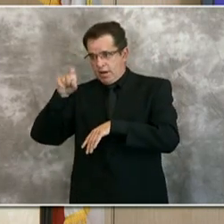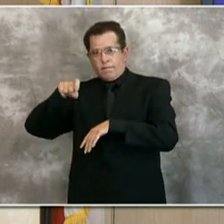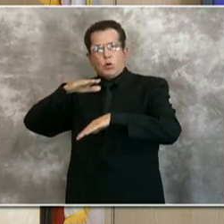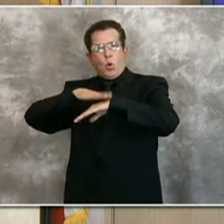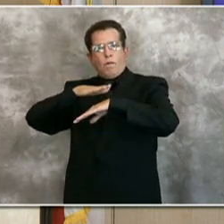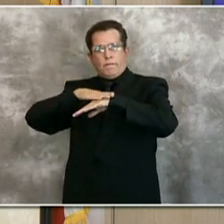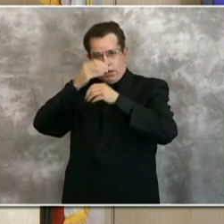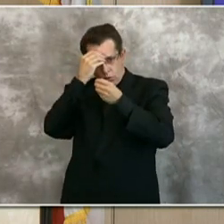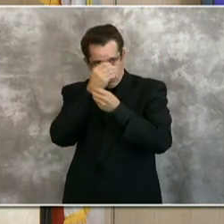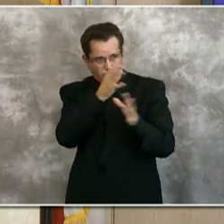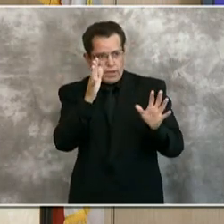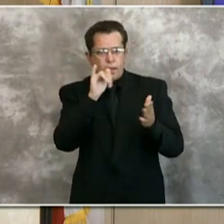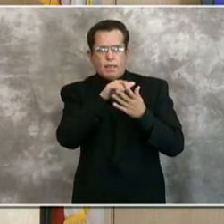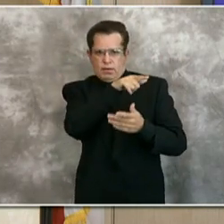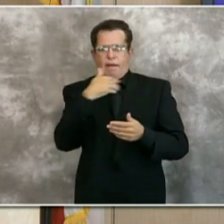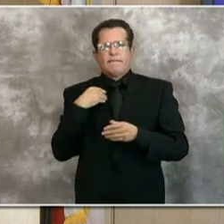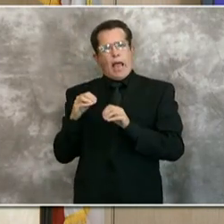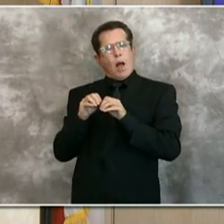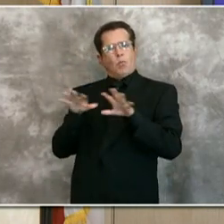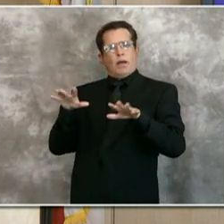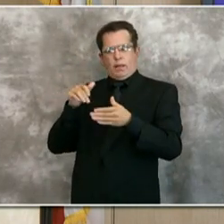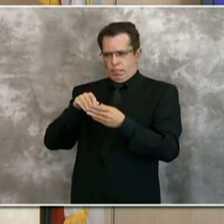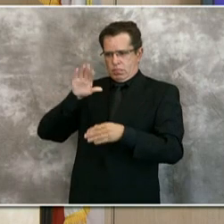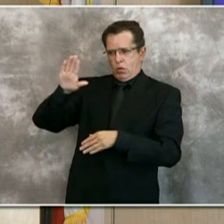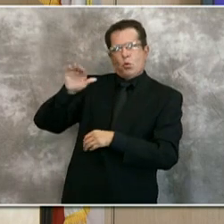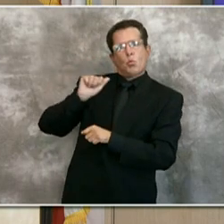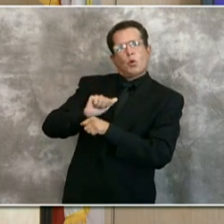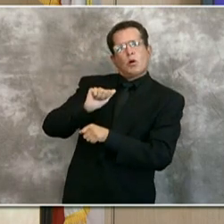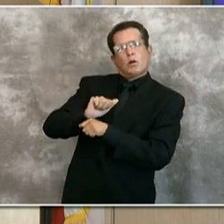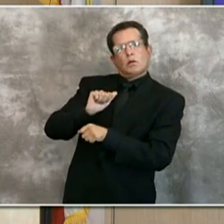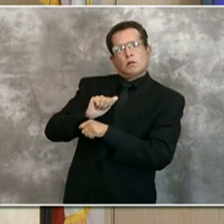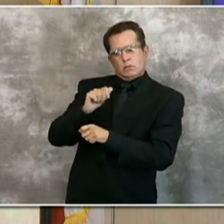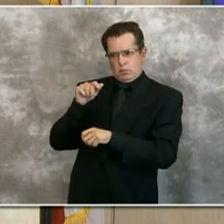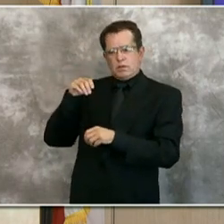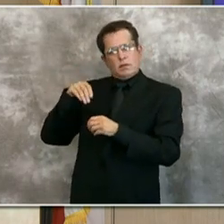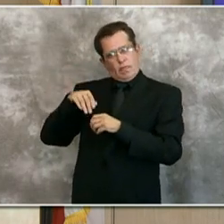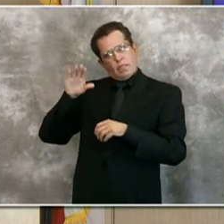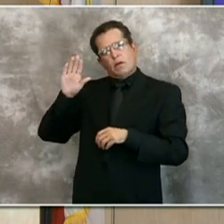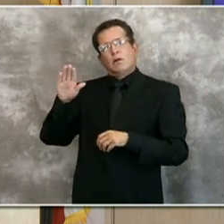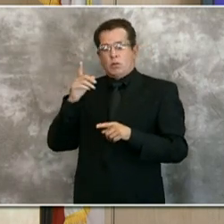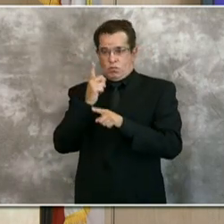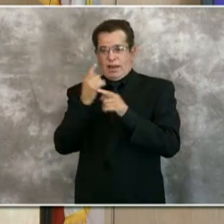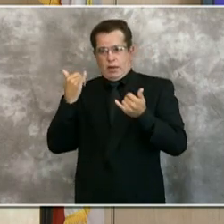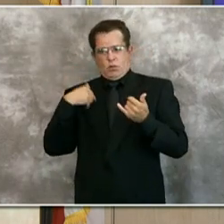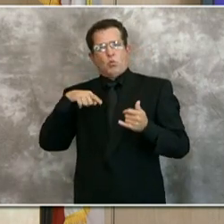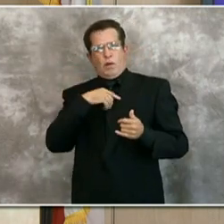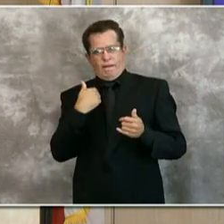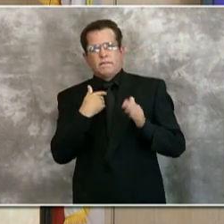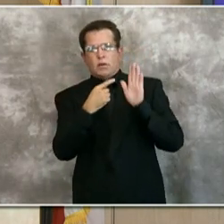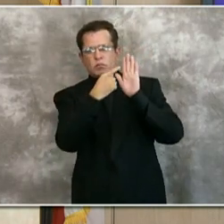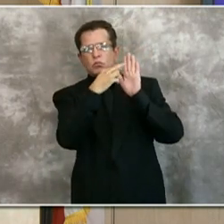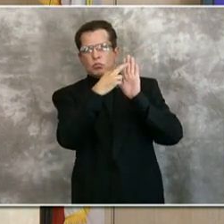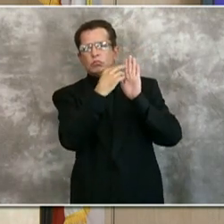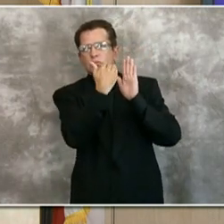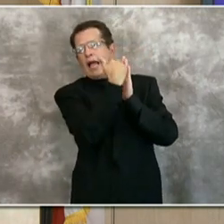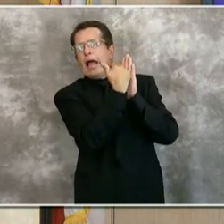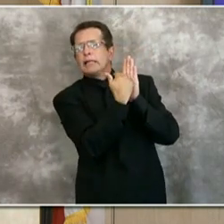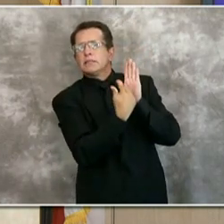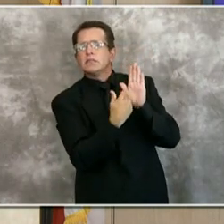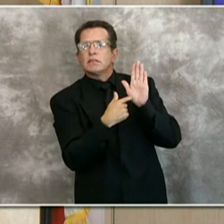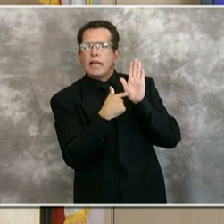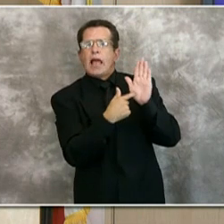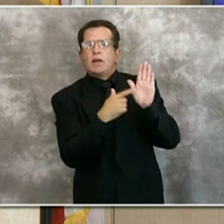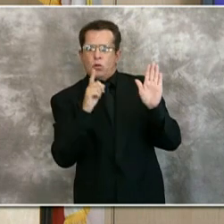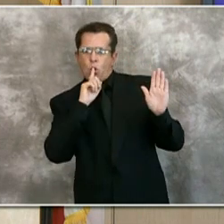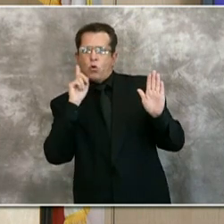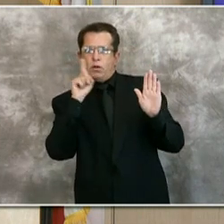outbreak at their entity. We currently provide recommended guidance for entities where an outbreak has occurred,